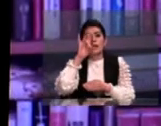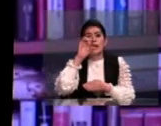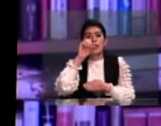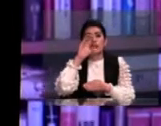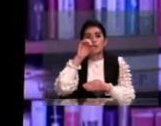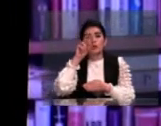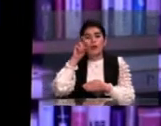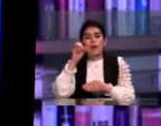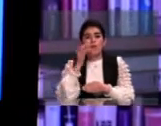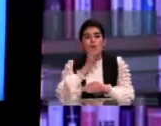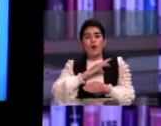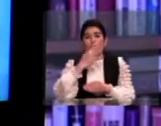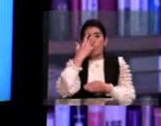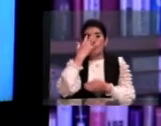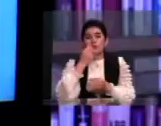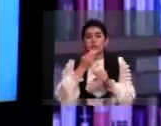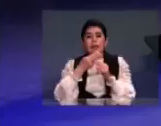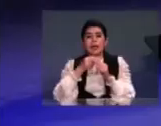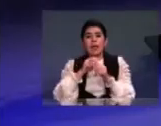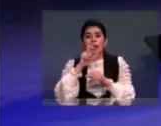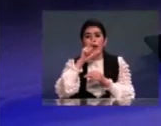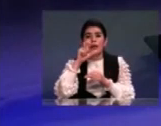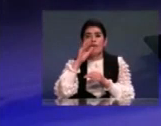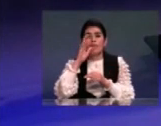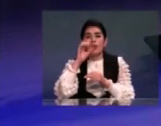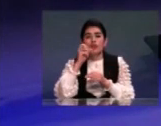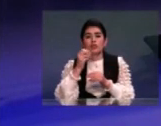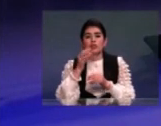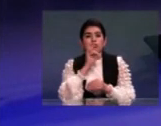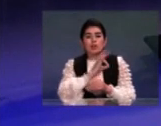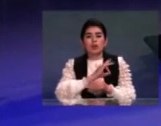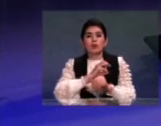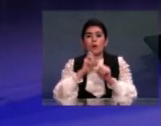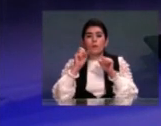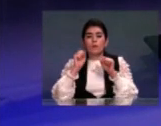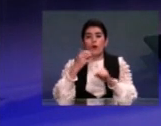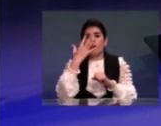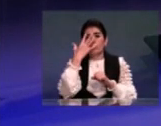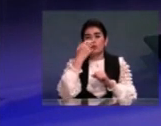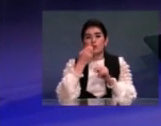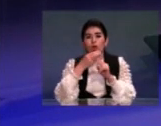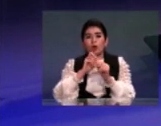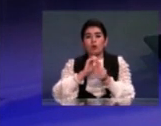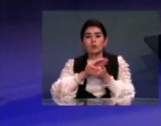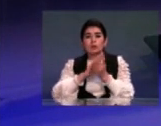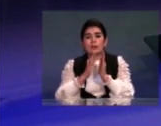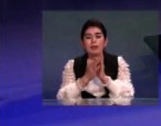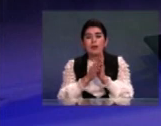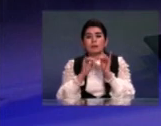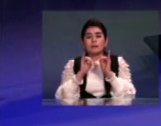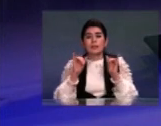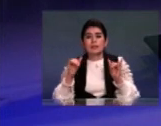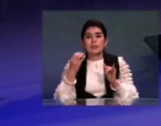holda fotoeffekt yordamida ishlatilishi mumkin bo'lgan va fotoeffektning qo'llanilishi